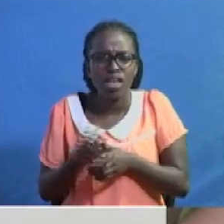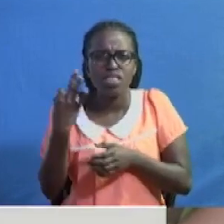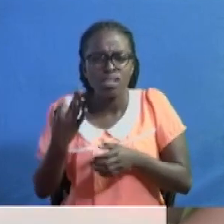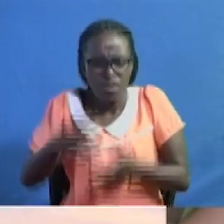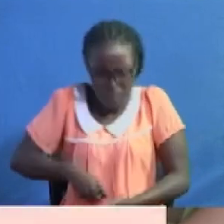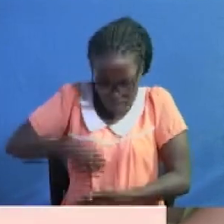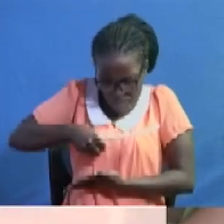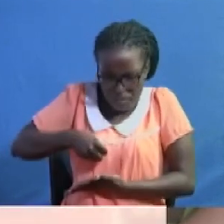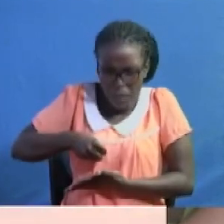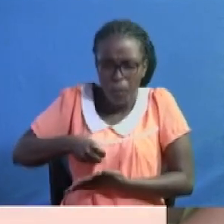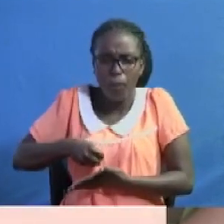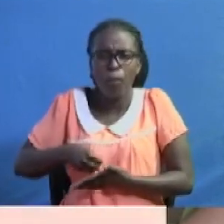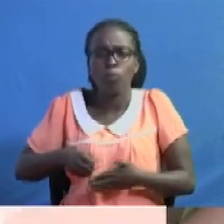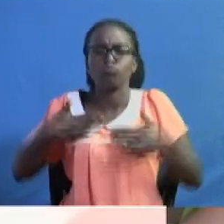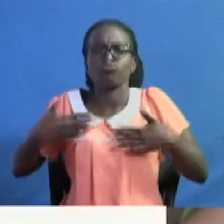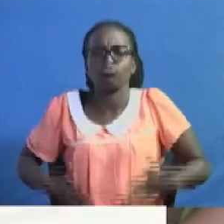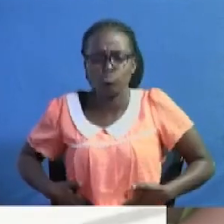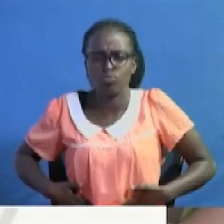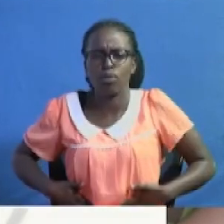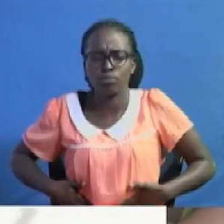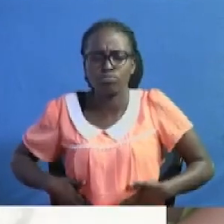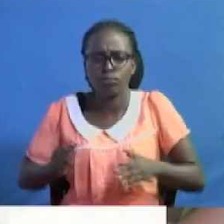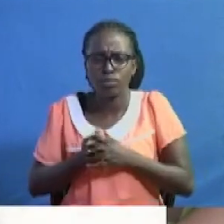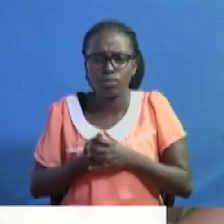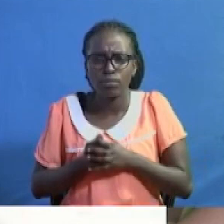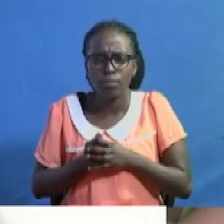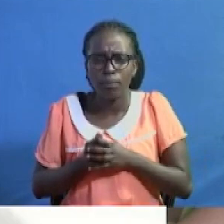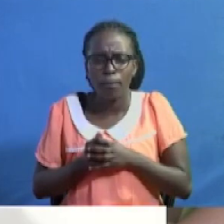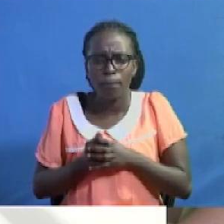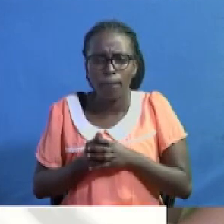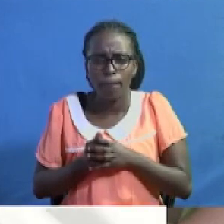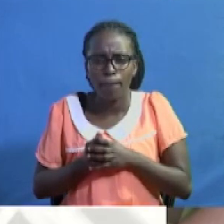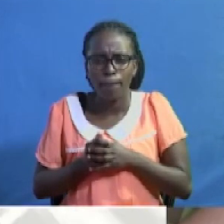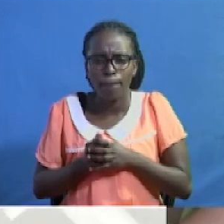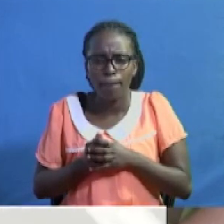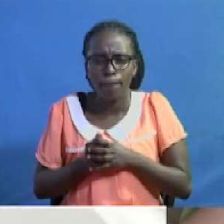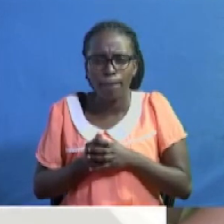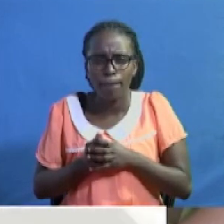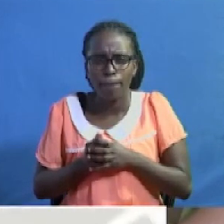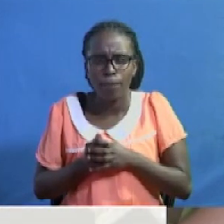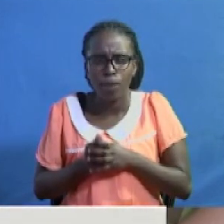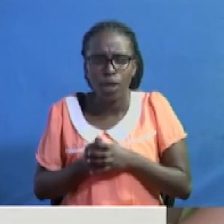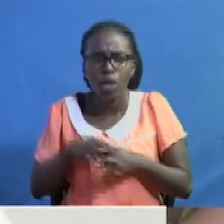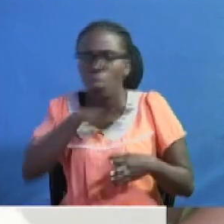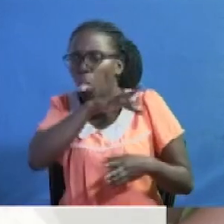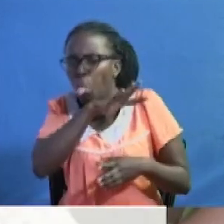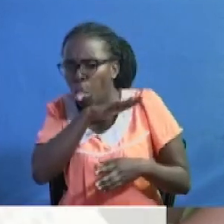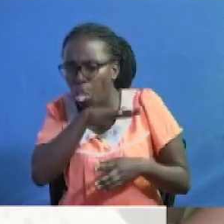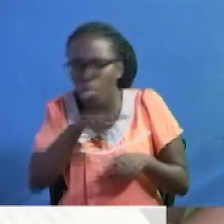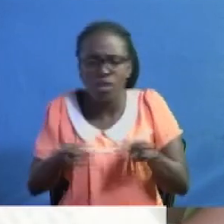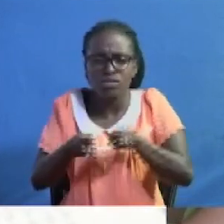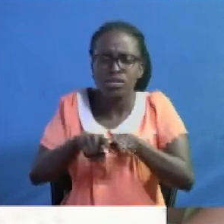human body parts, while the other 2 contained a dog carcass and